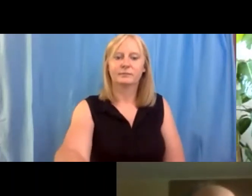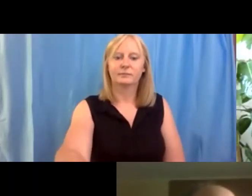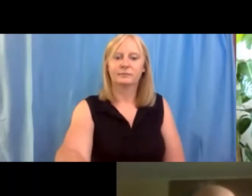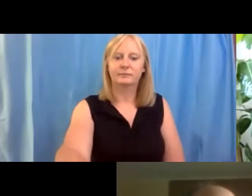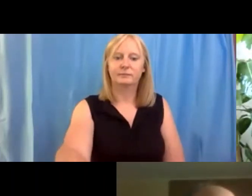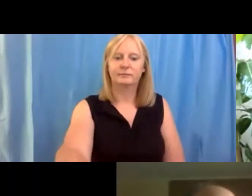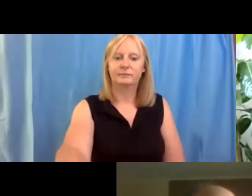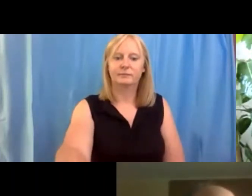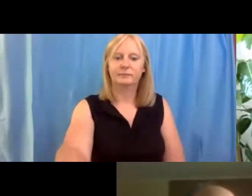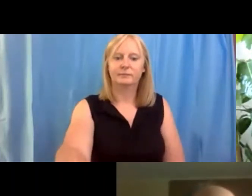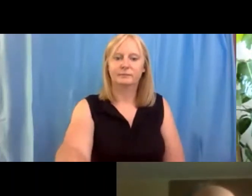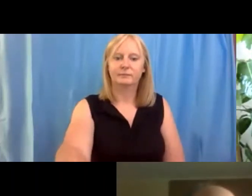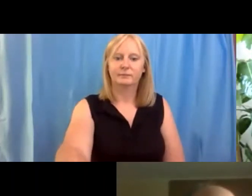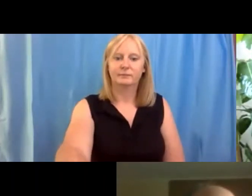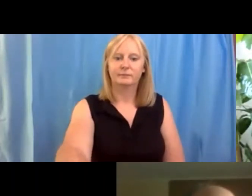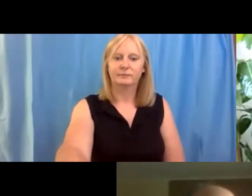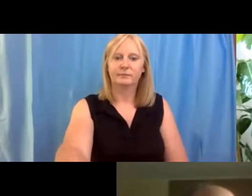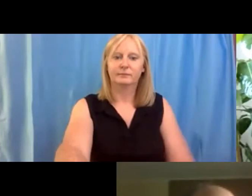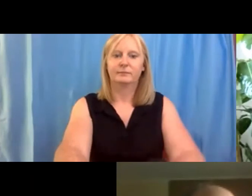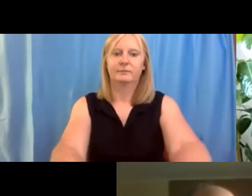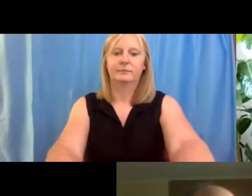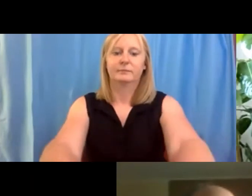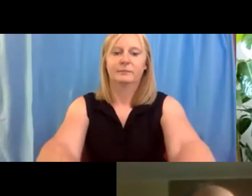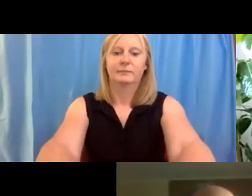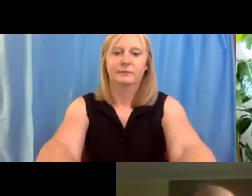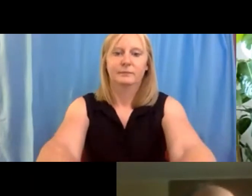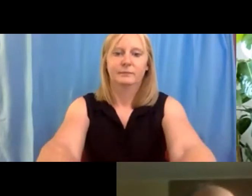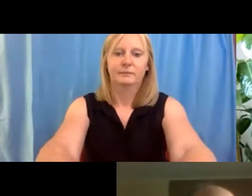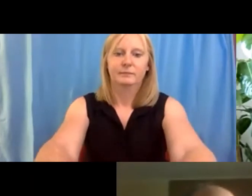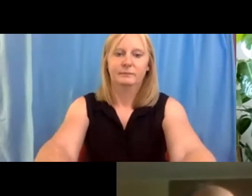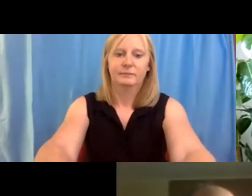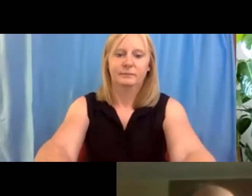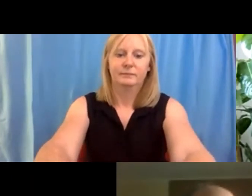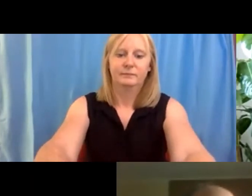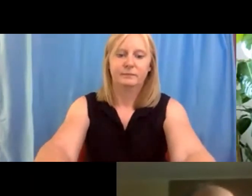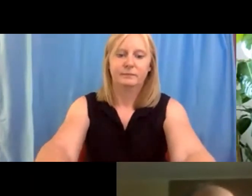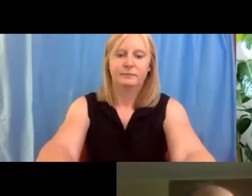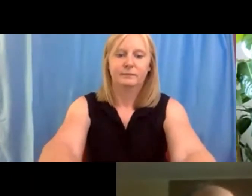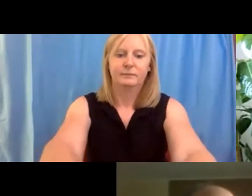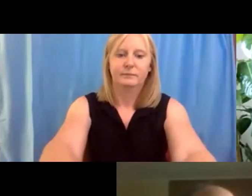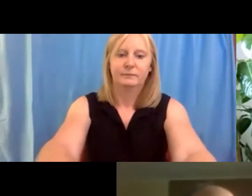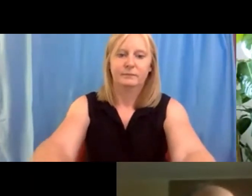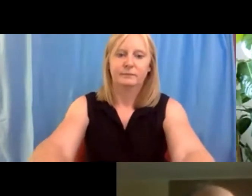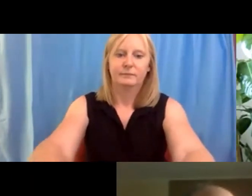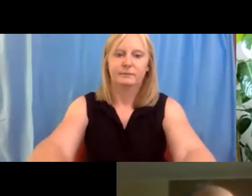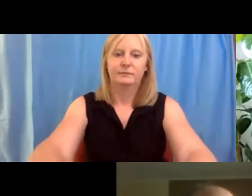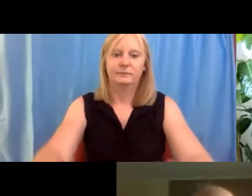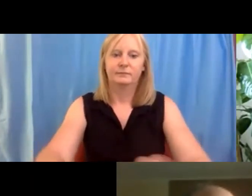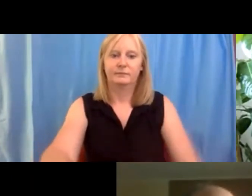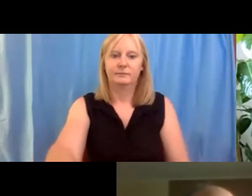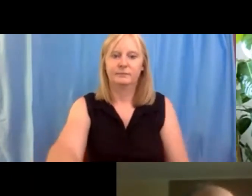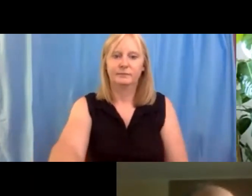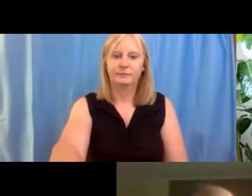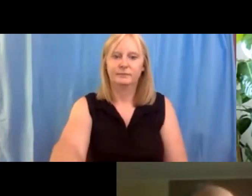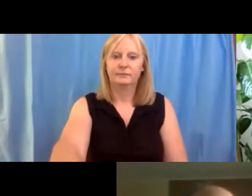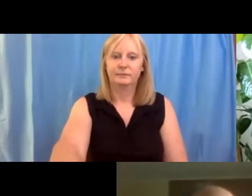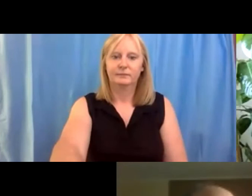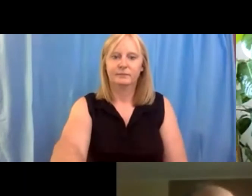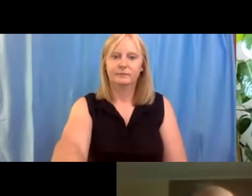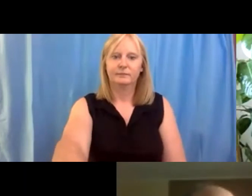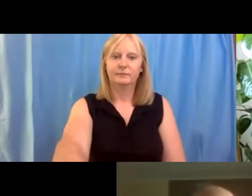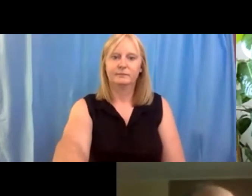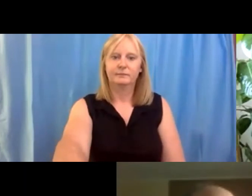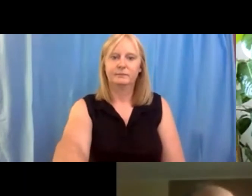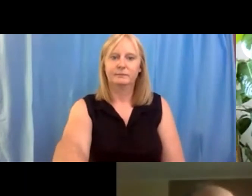these days. People are board, organisation, we're equal, we're diversity,